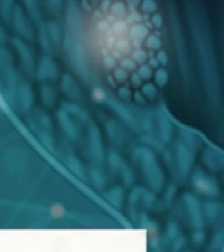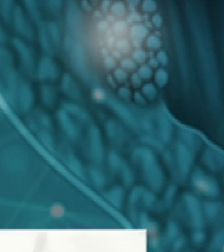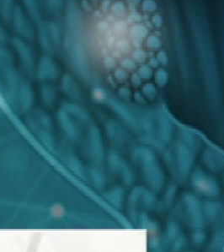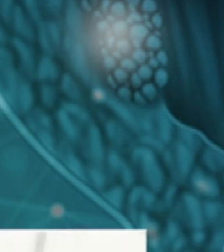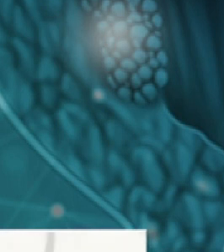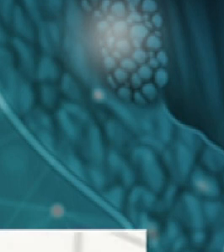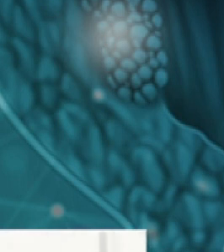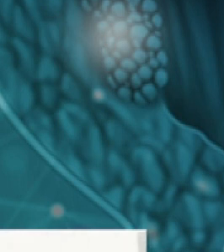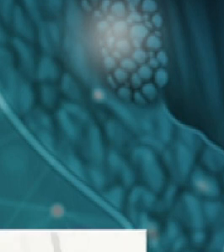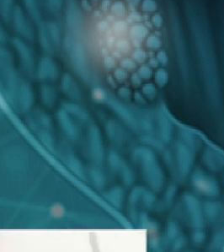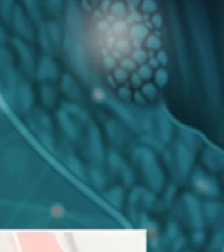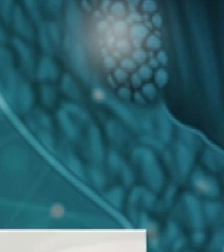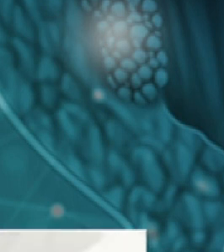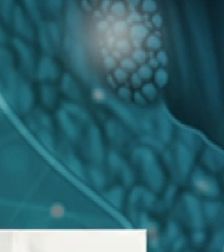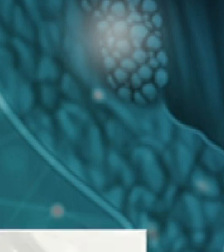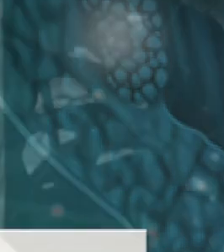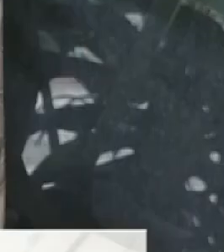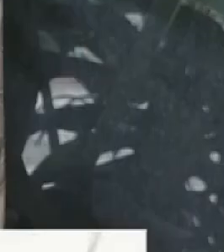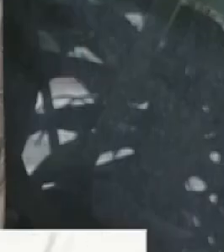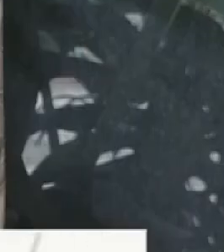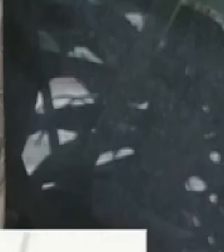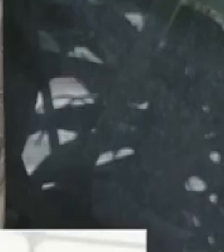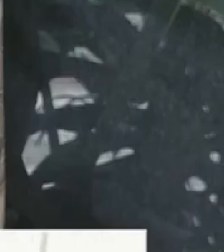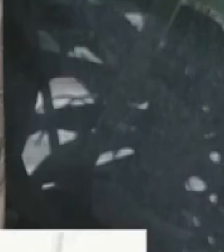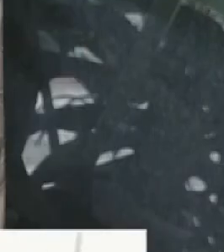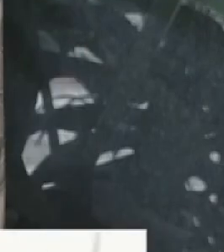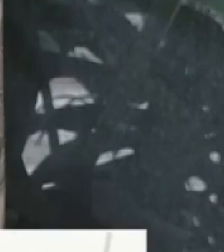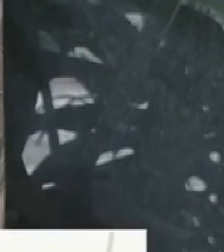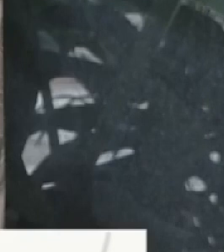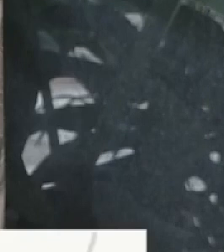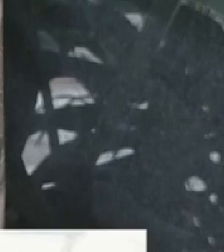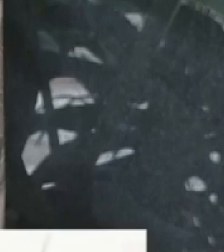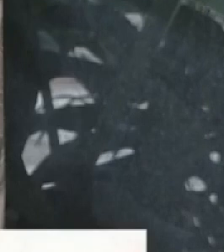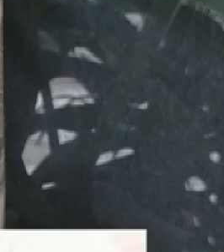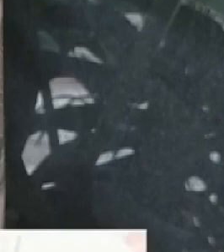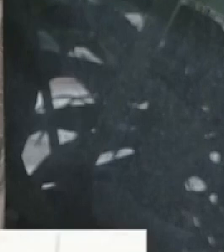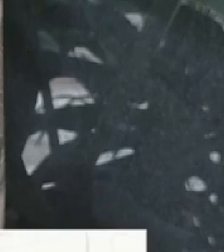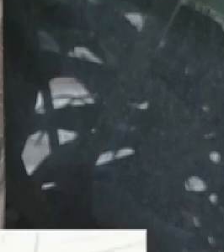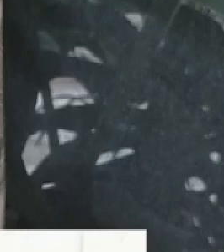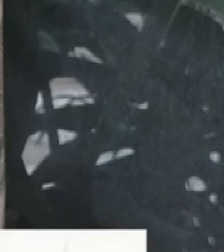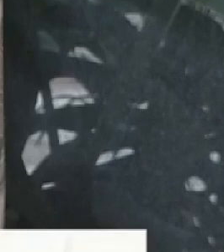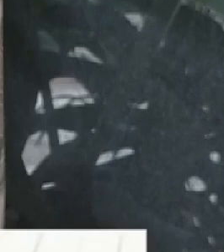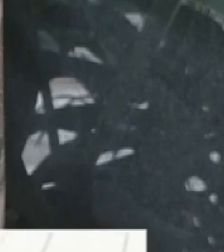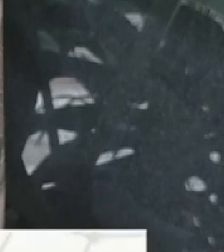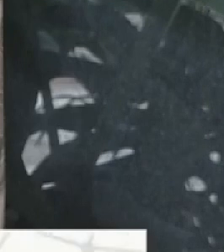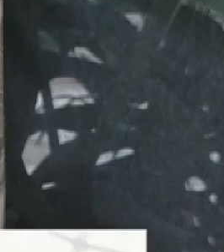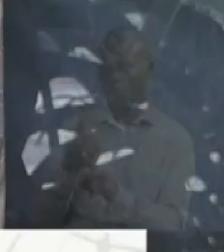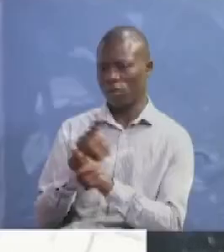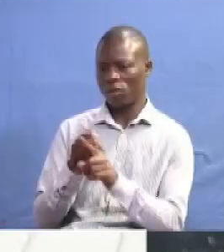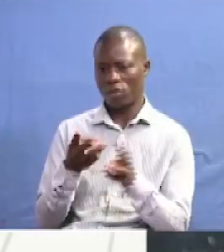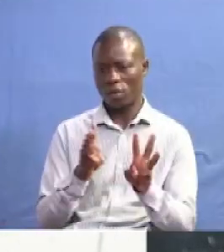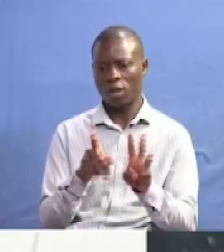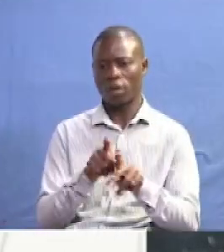infertility, bloating, nausea, and fatigue. Endometriosis can present in variable ways, and